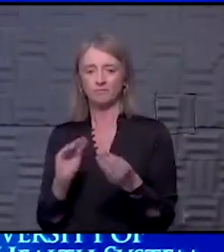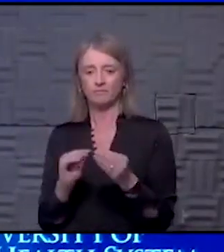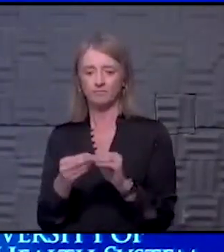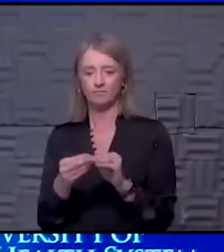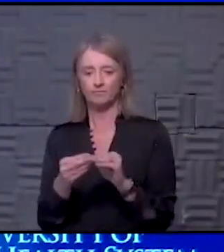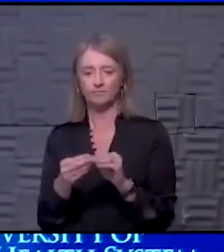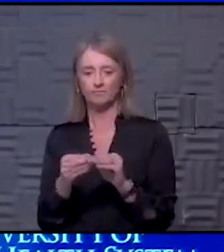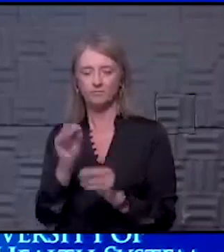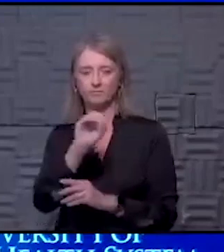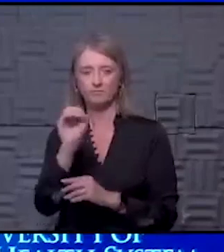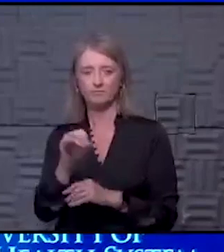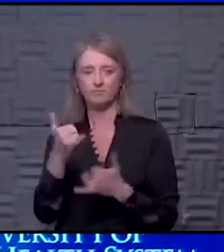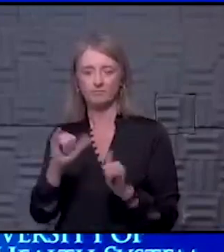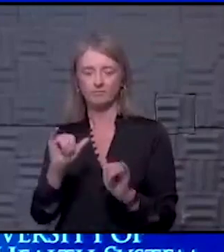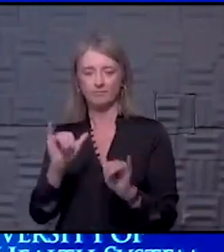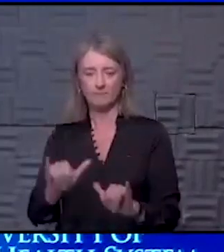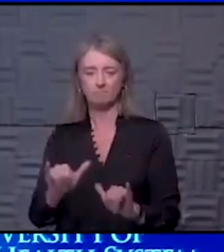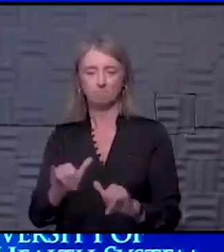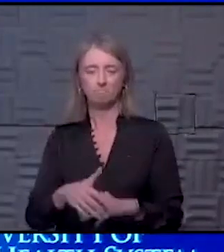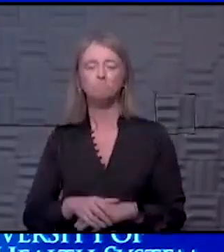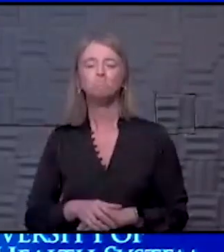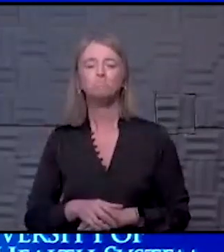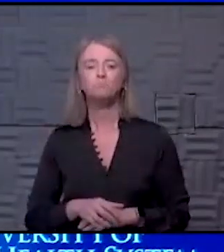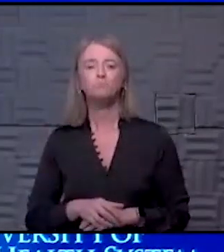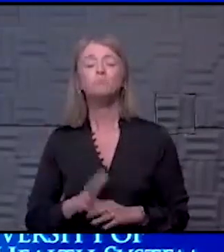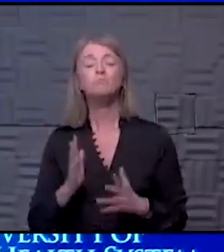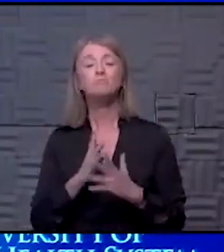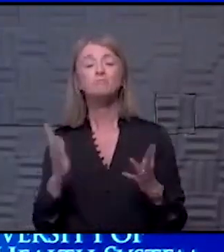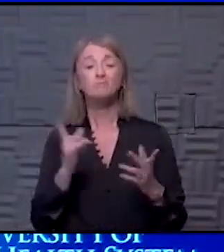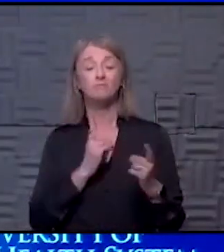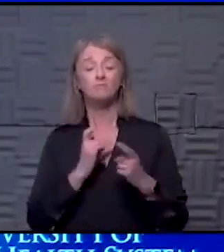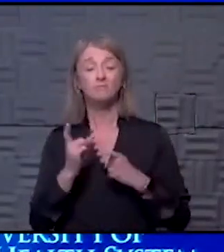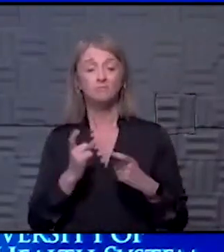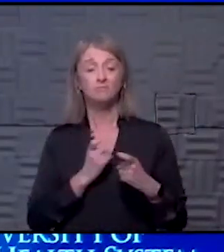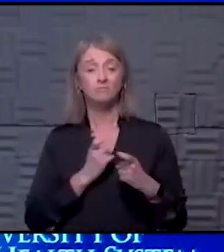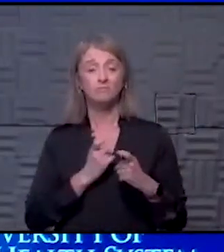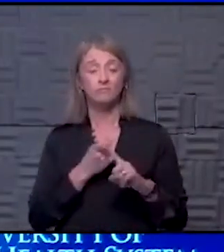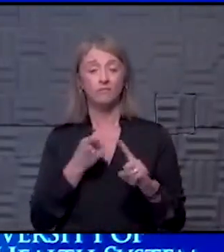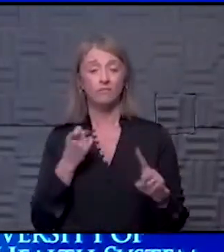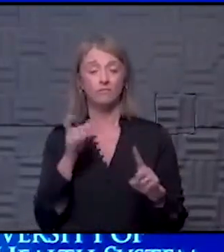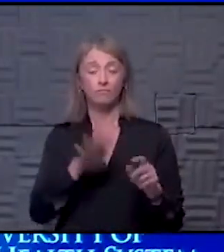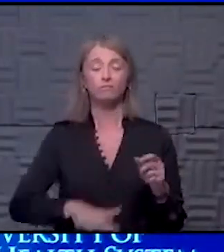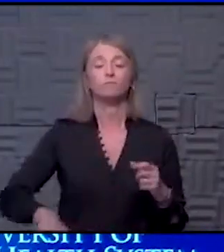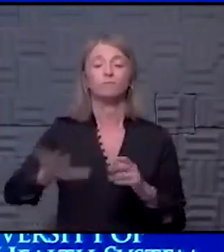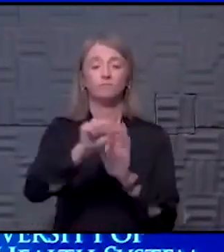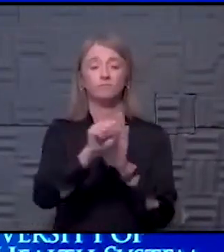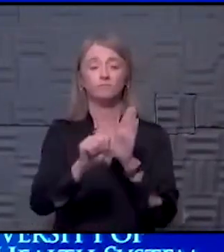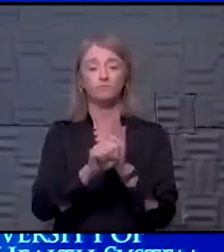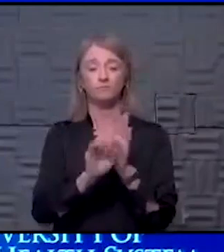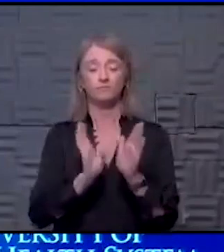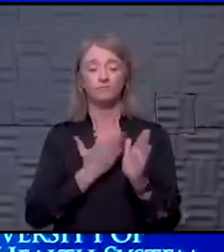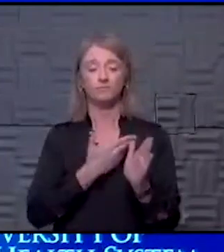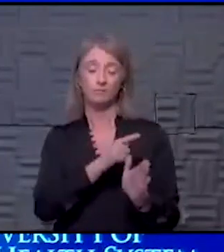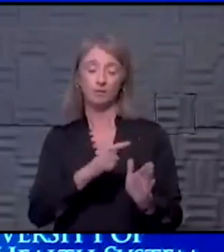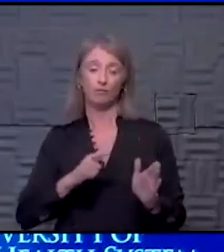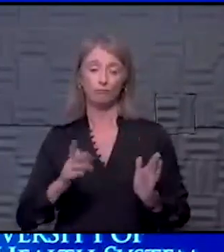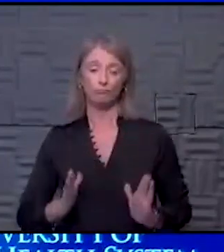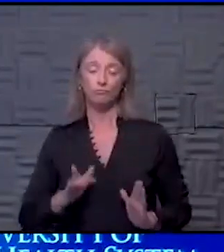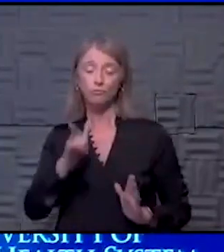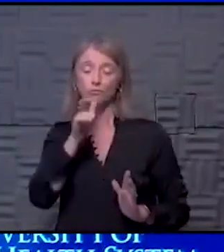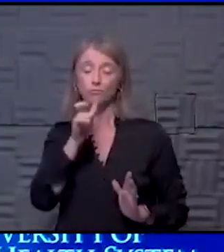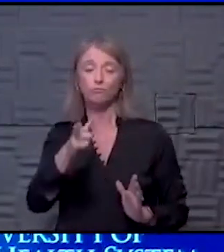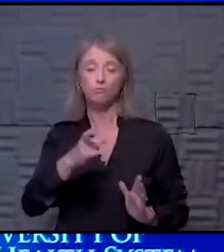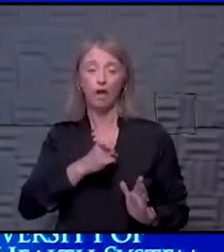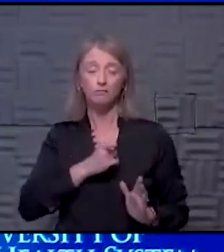of admissions, but the percentage is the same. And there were lots of questions from across the state, including some of our legislators, who